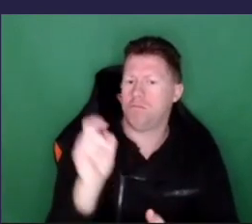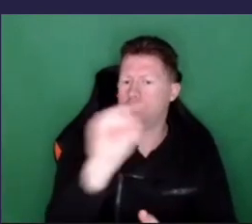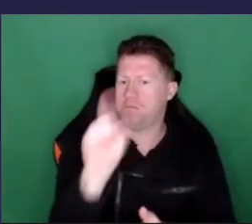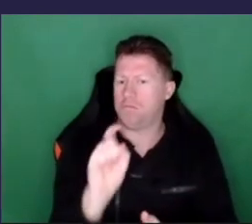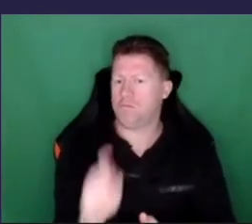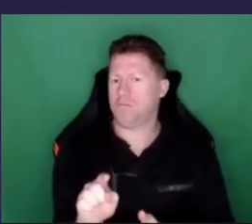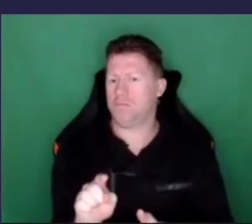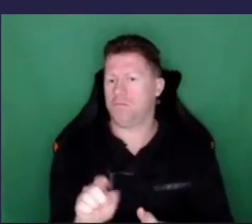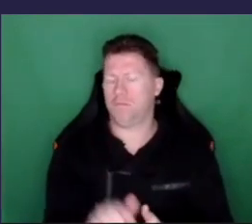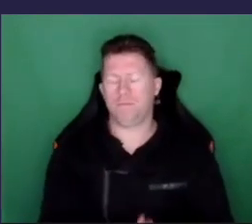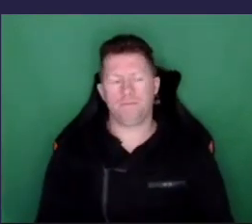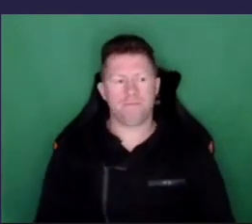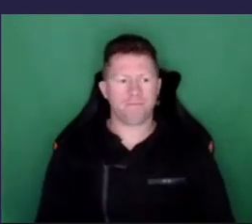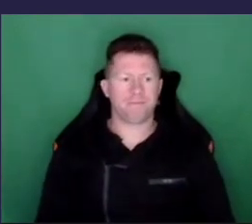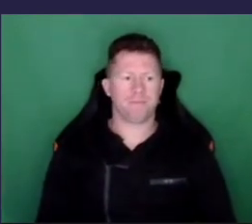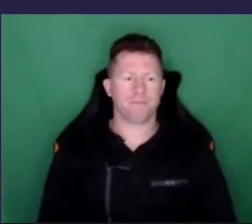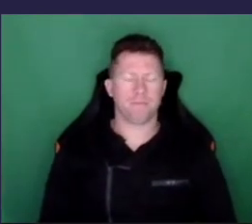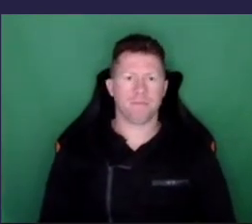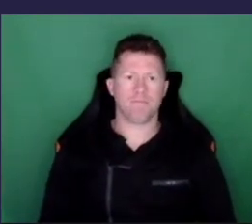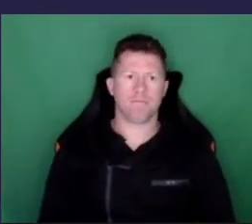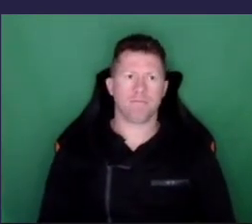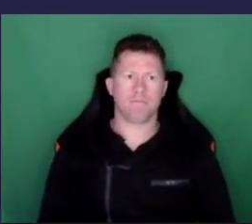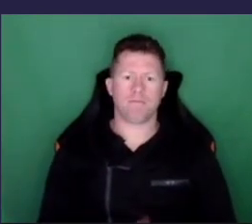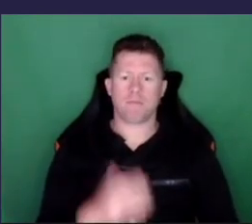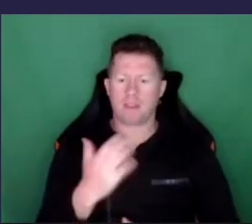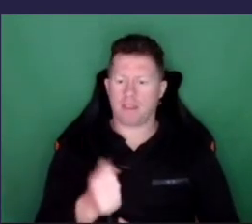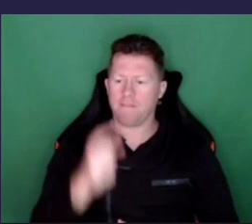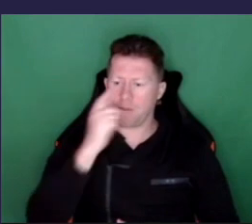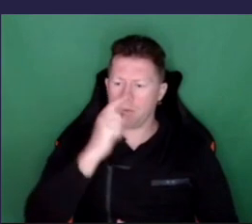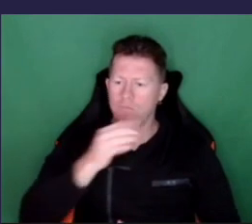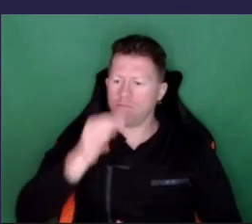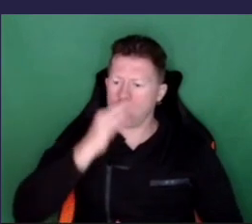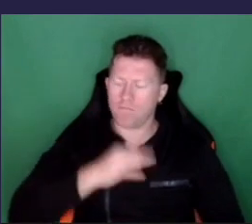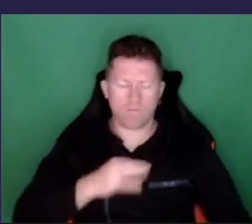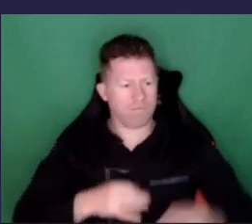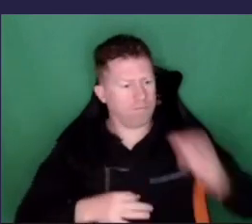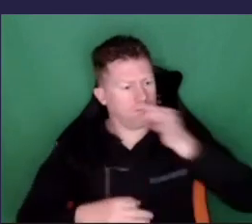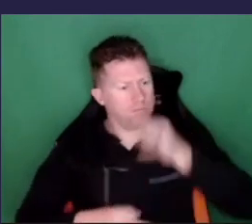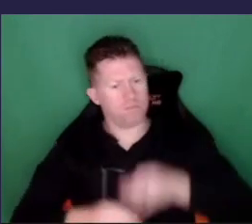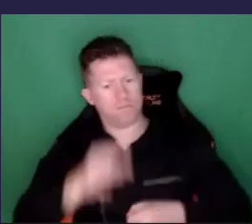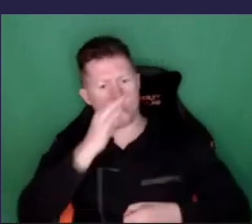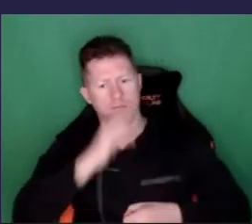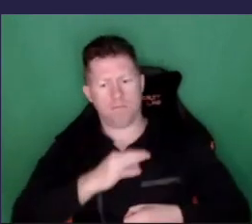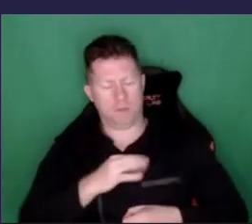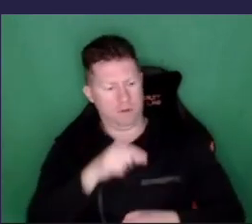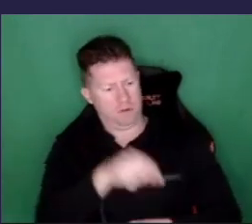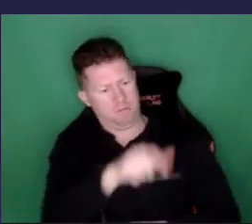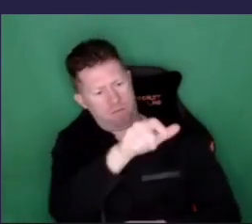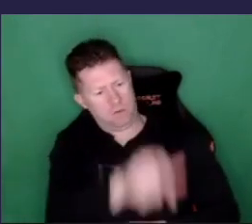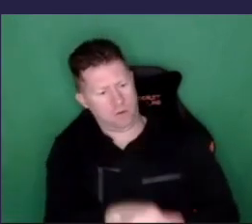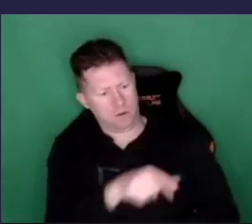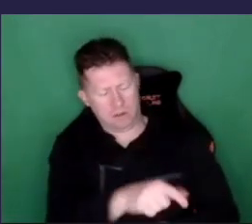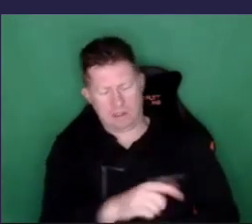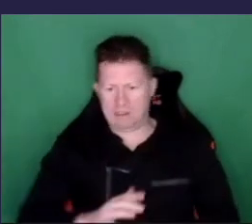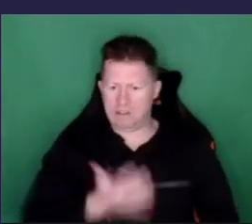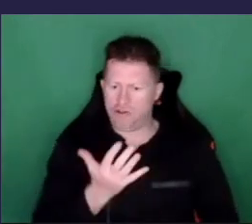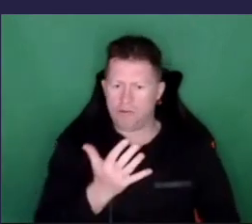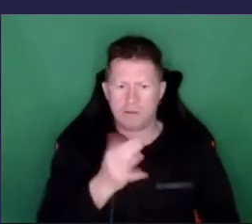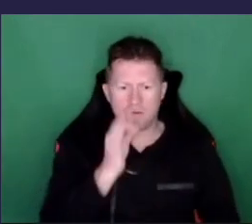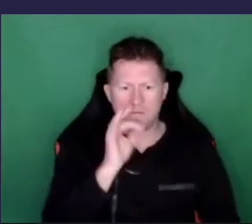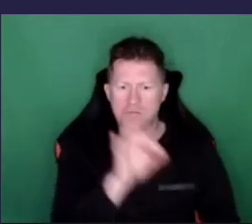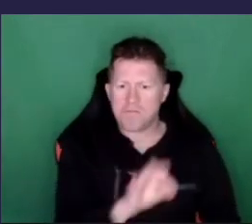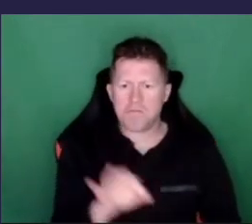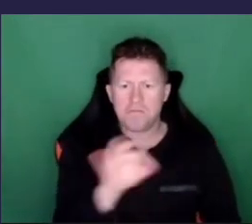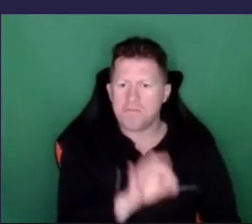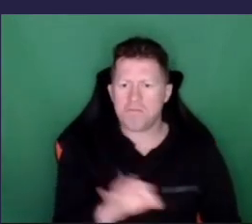One of the questions I'm often asked is, what if the person has few interests? We don't know what